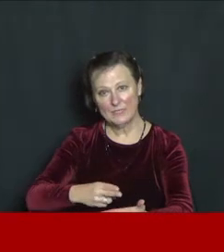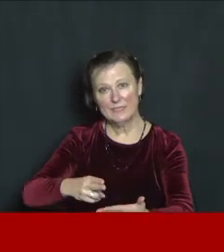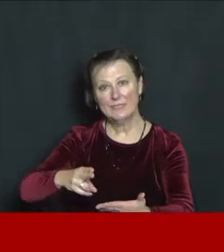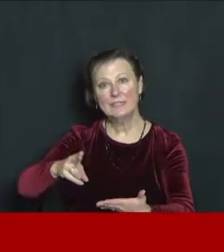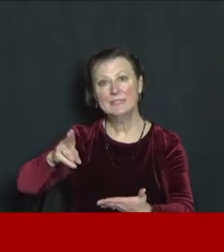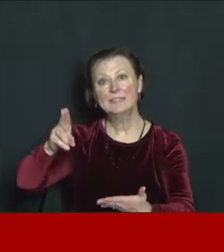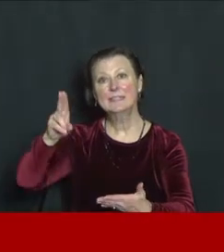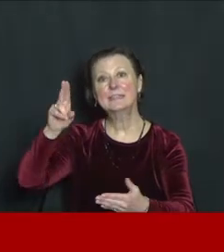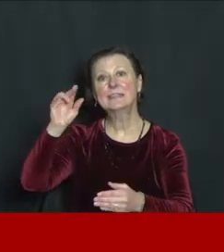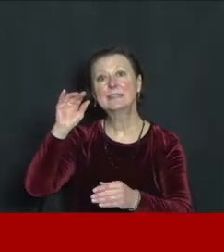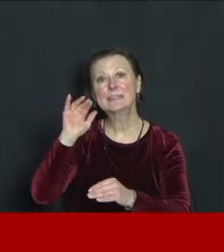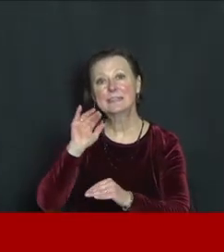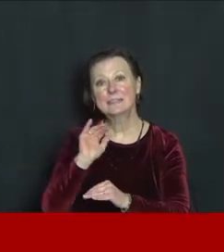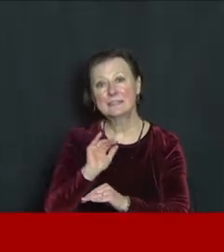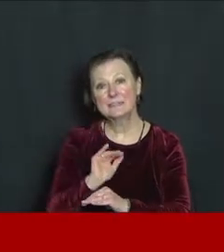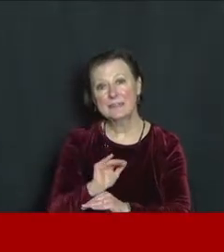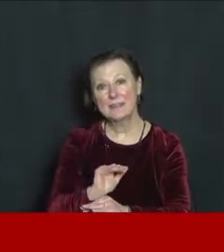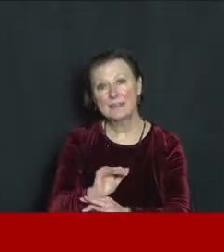holy